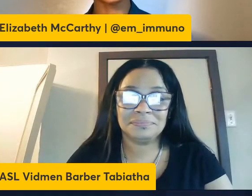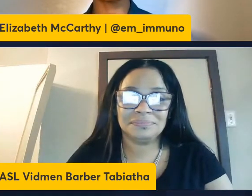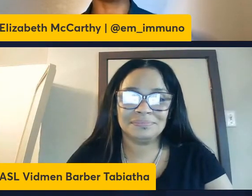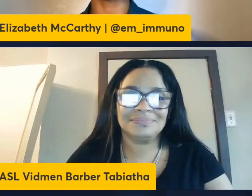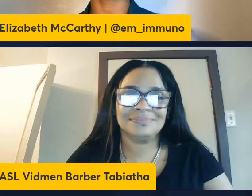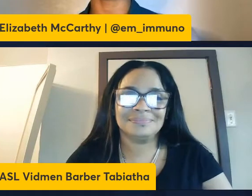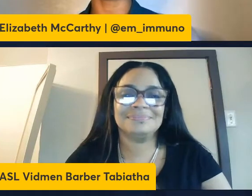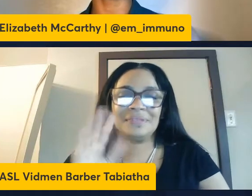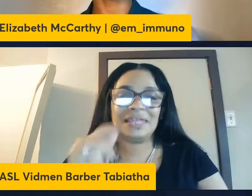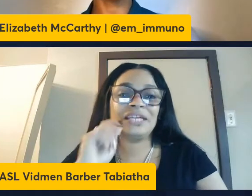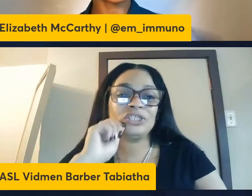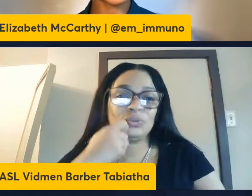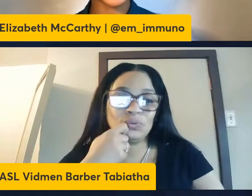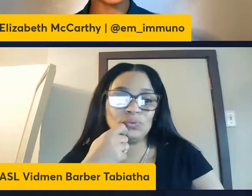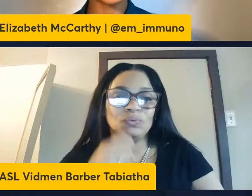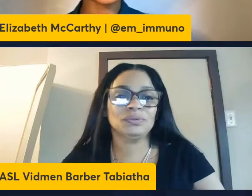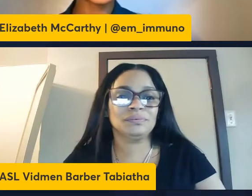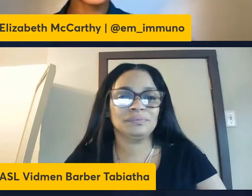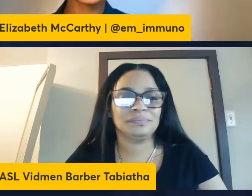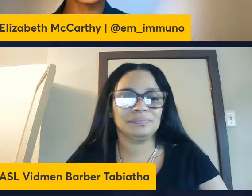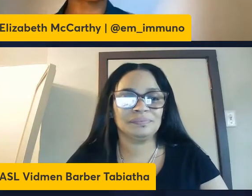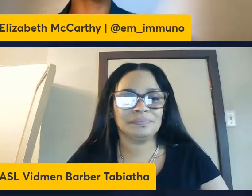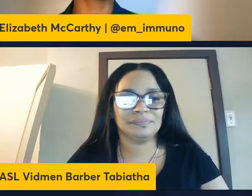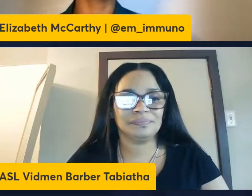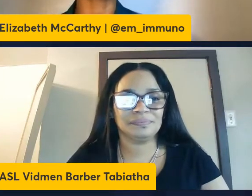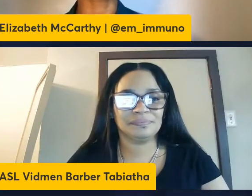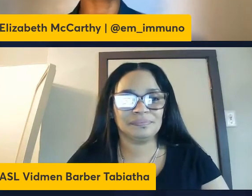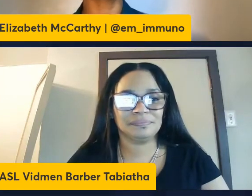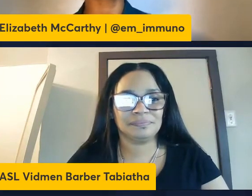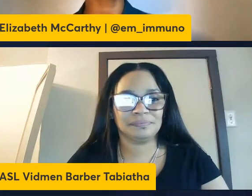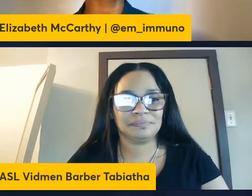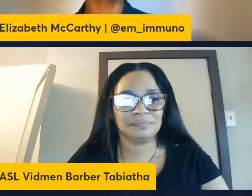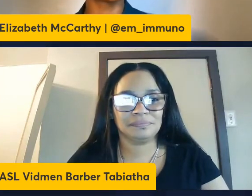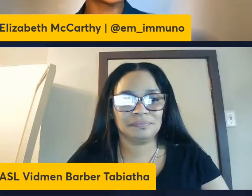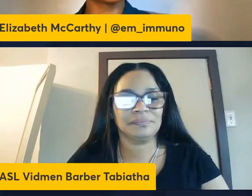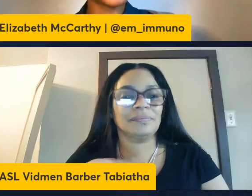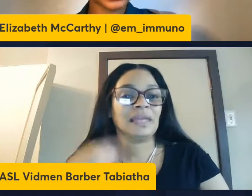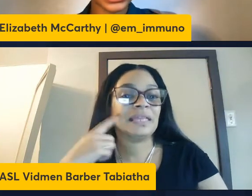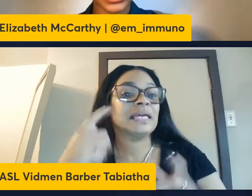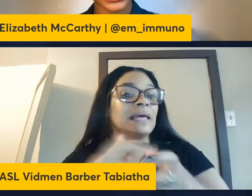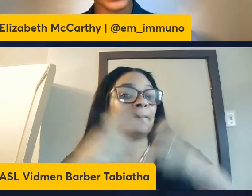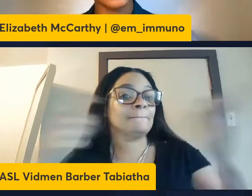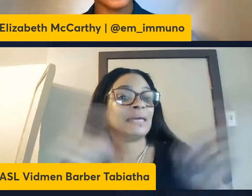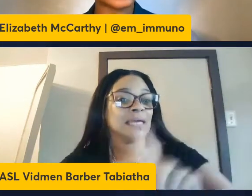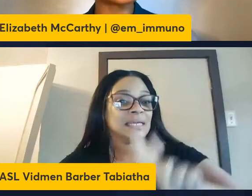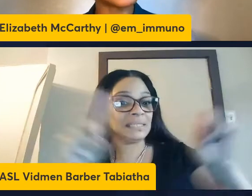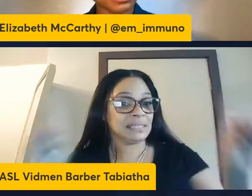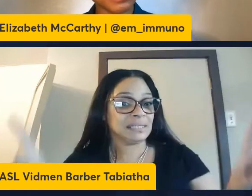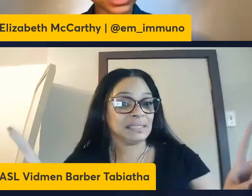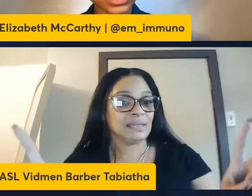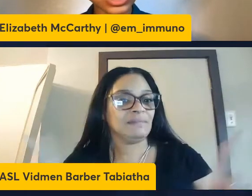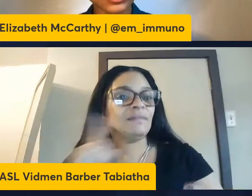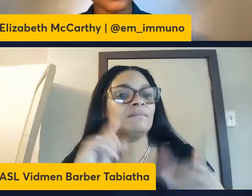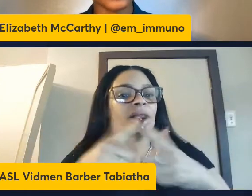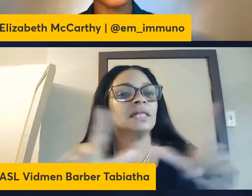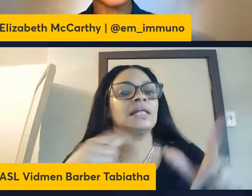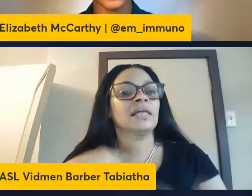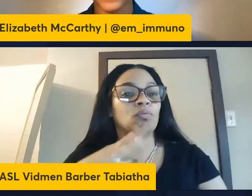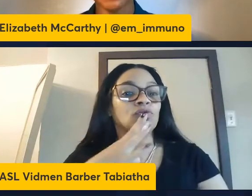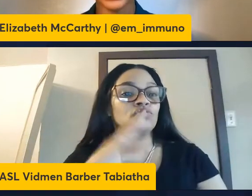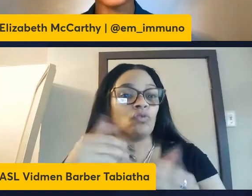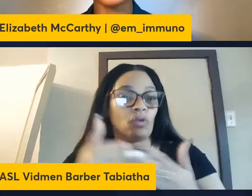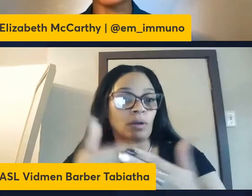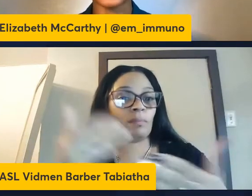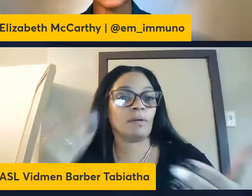Yeah, Cool. so jumping on to that really quickly. So I think a big difference between the languages we've mentioned so far,